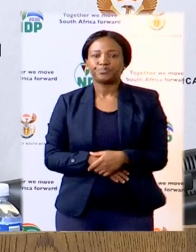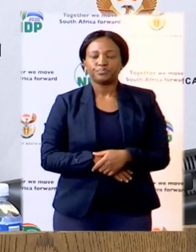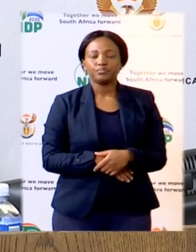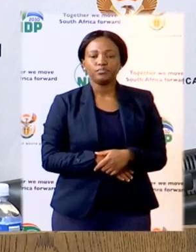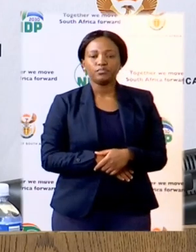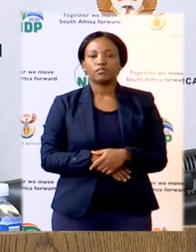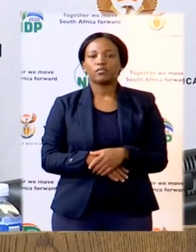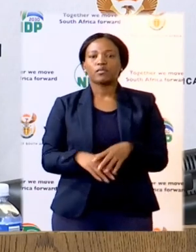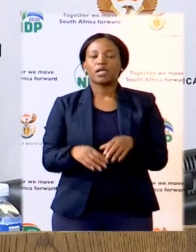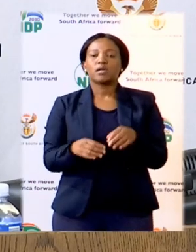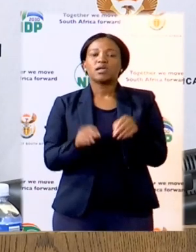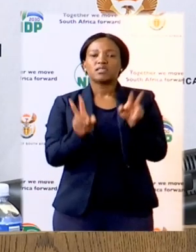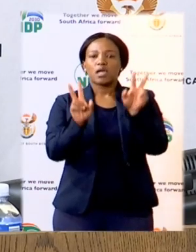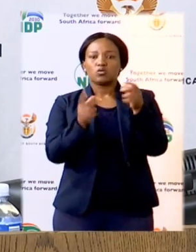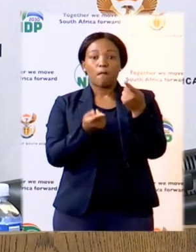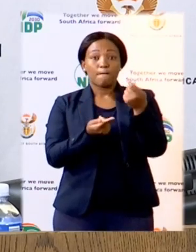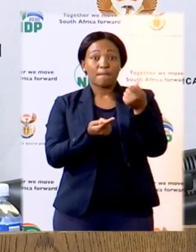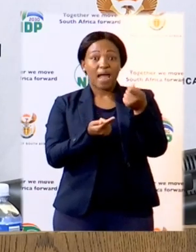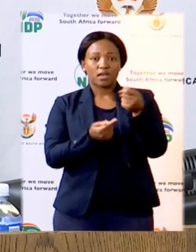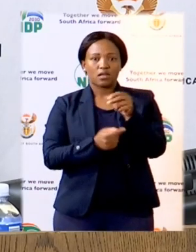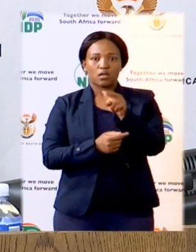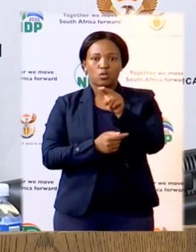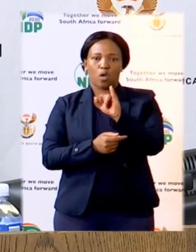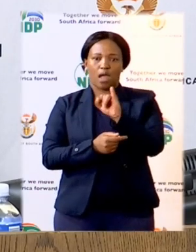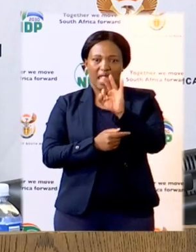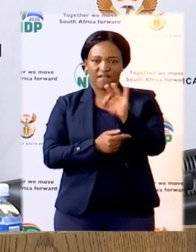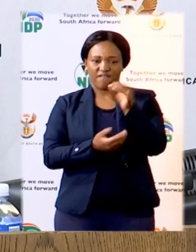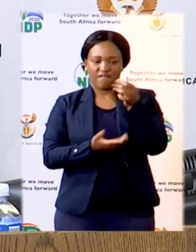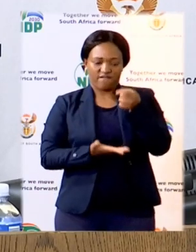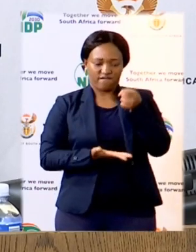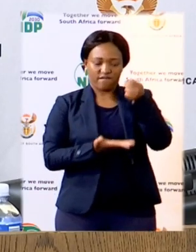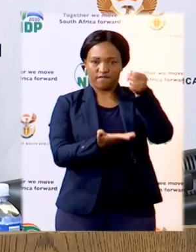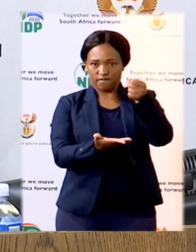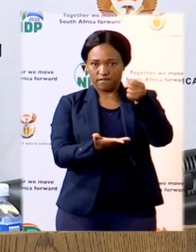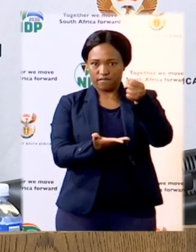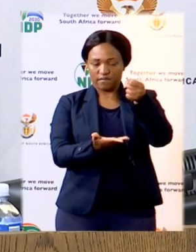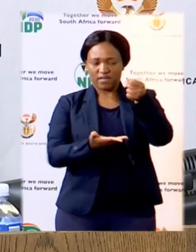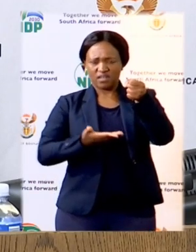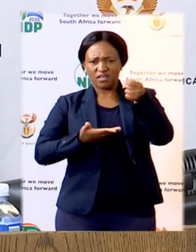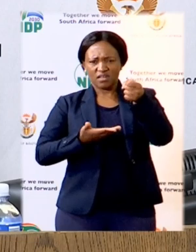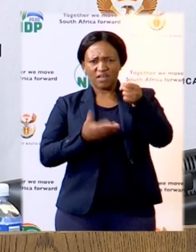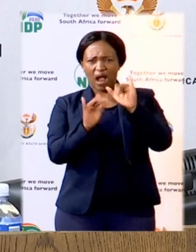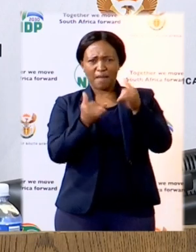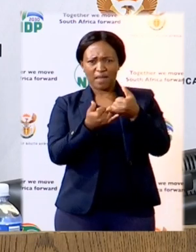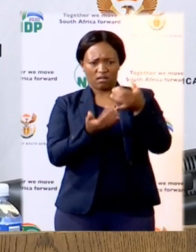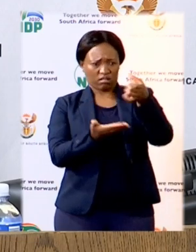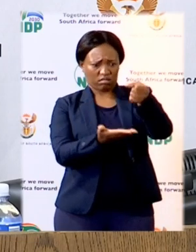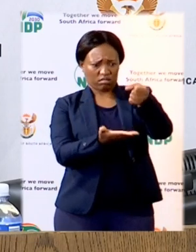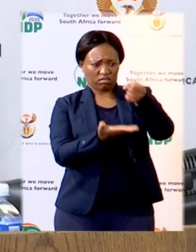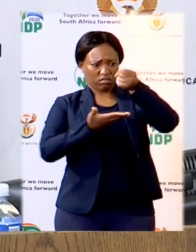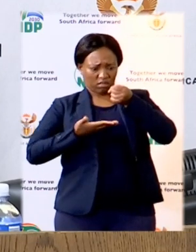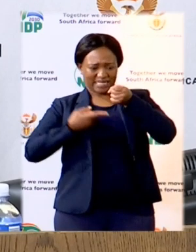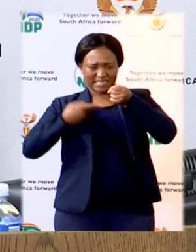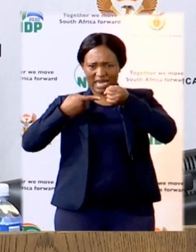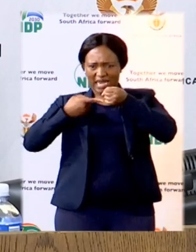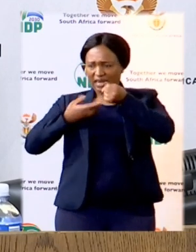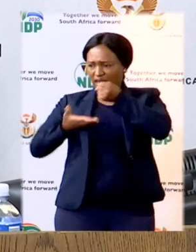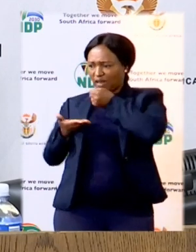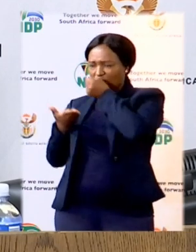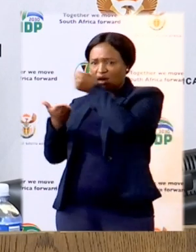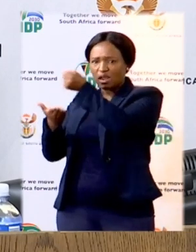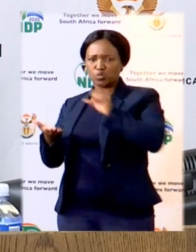The issue about the lump sum, which employers cannot be able to allocate to the employees, they